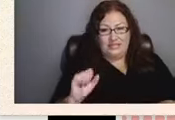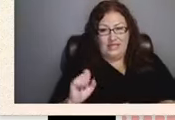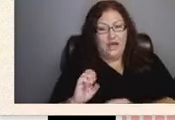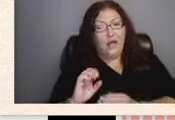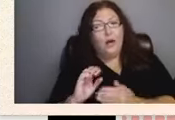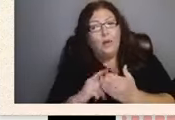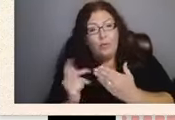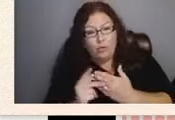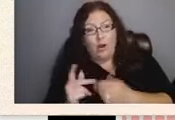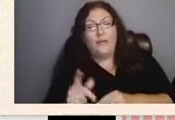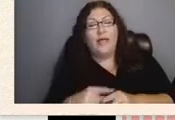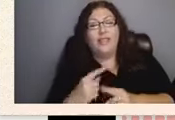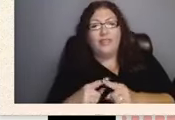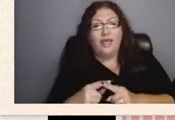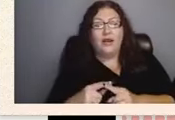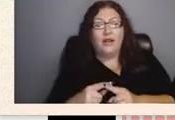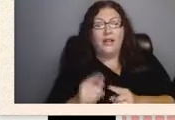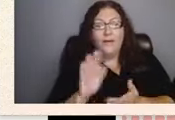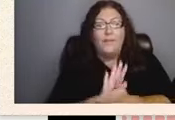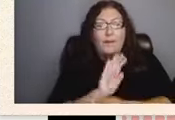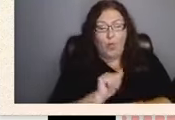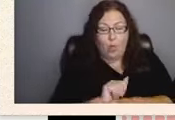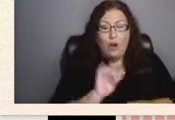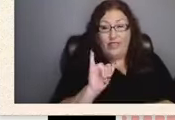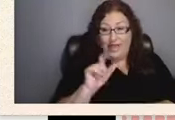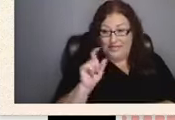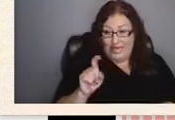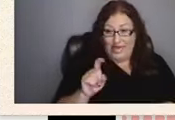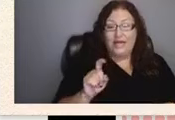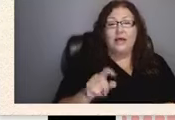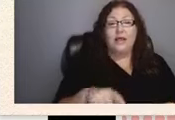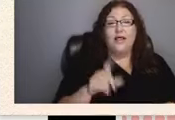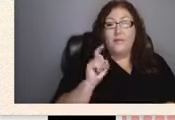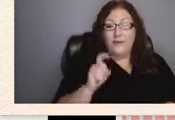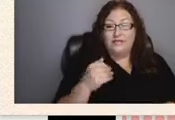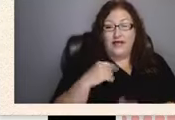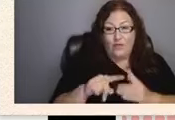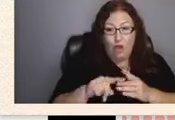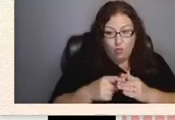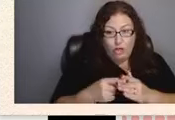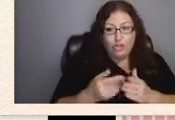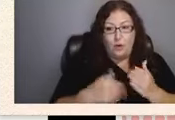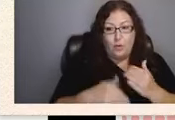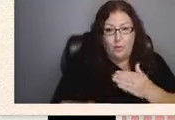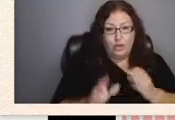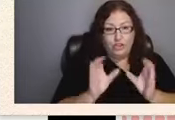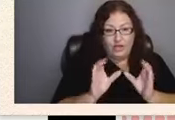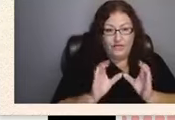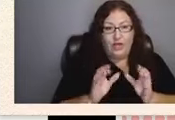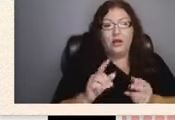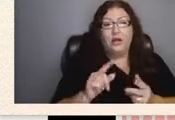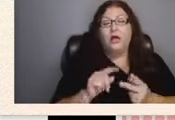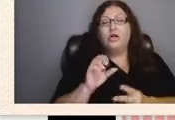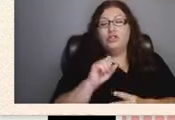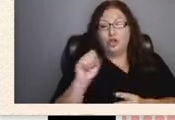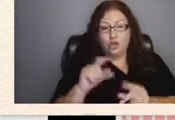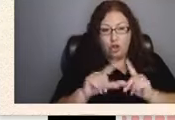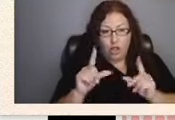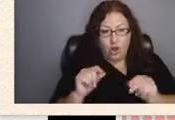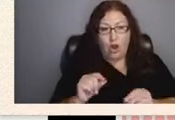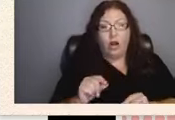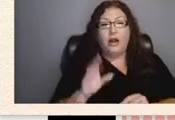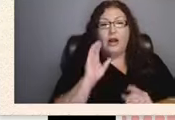the paperwork that is needed is the original birth certificate, social security card if